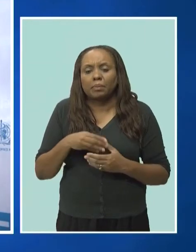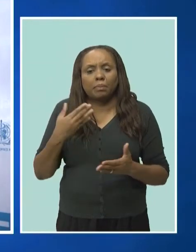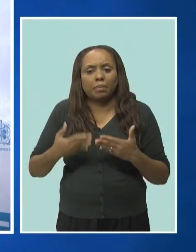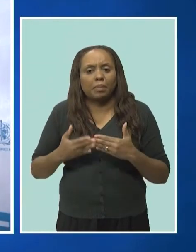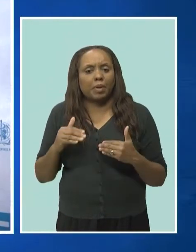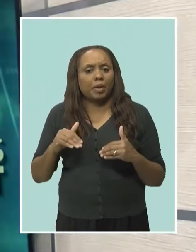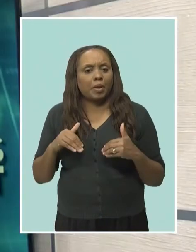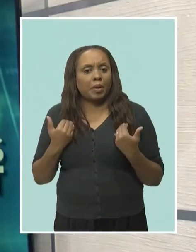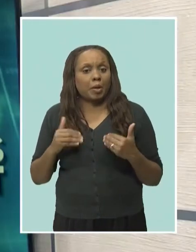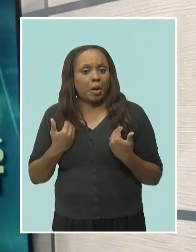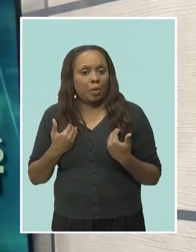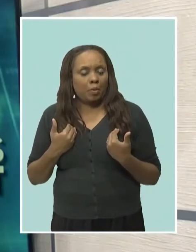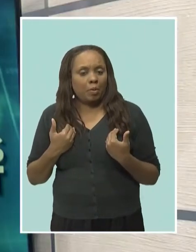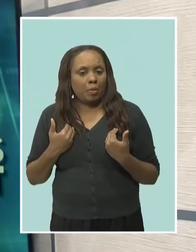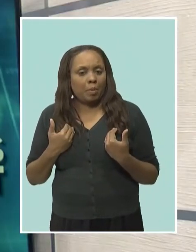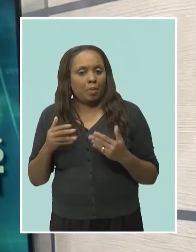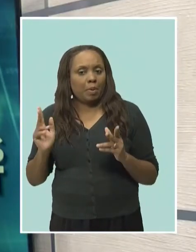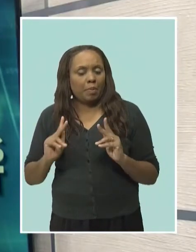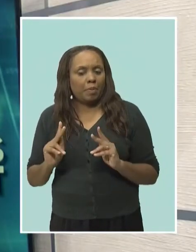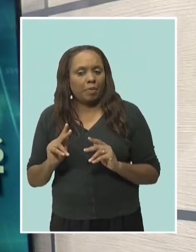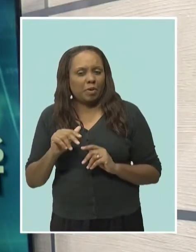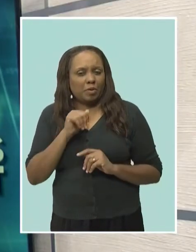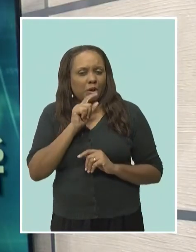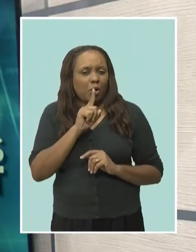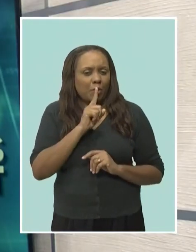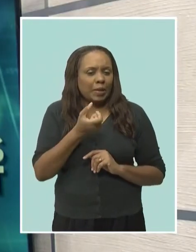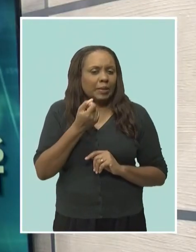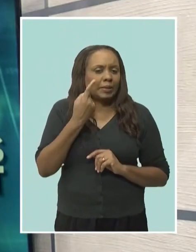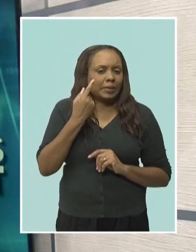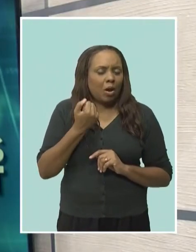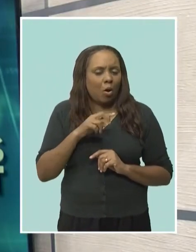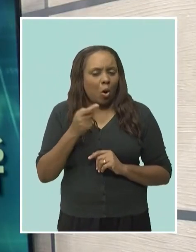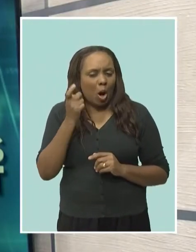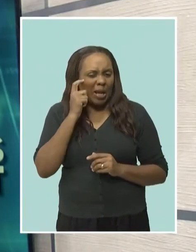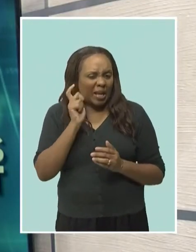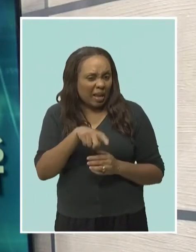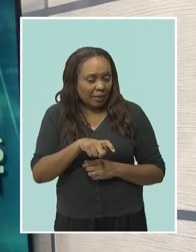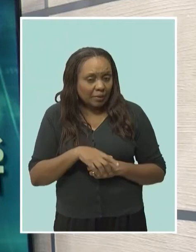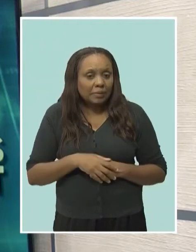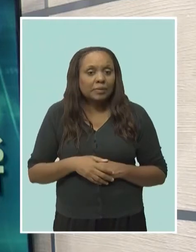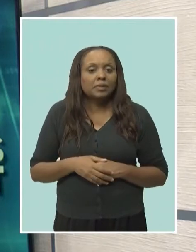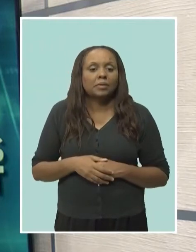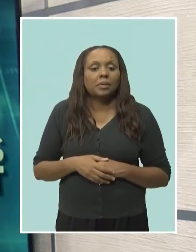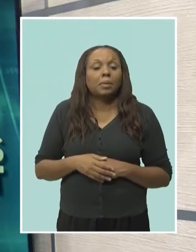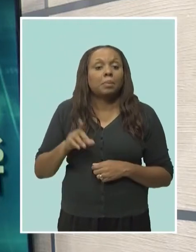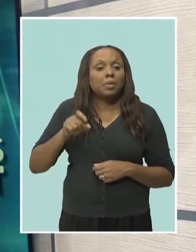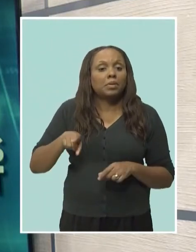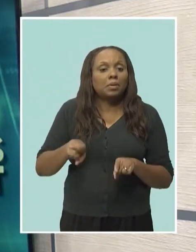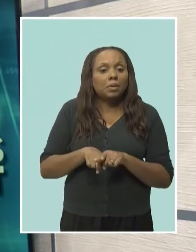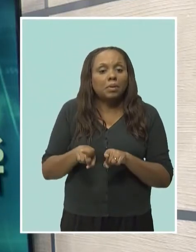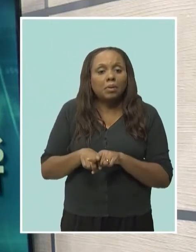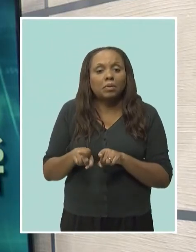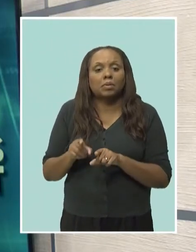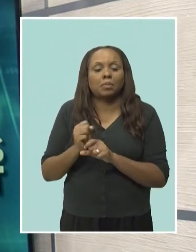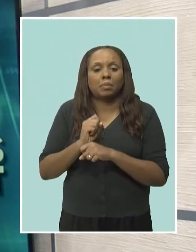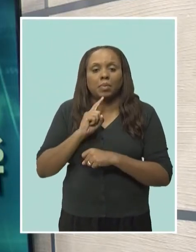spotted. The top engineering official says greater attention should also be paid to infrastructure, like